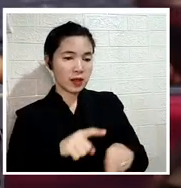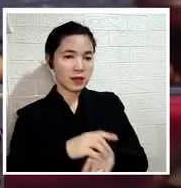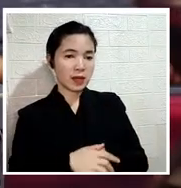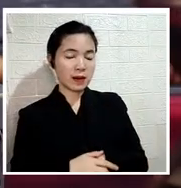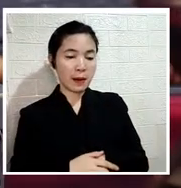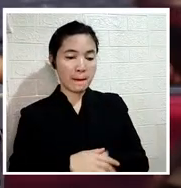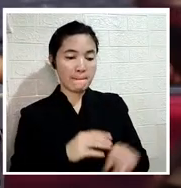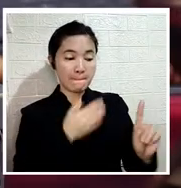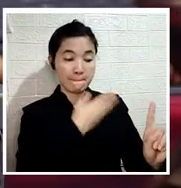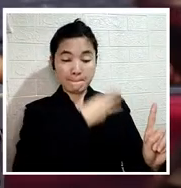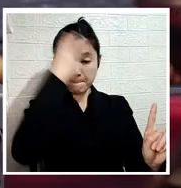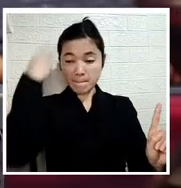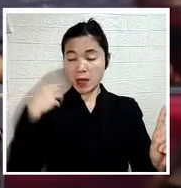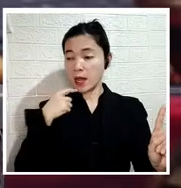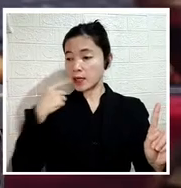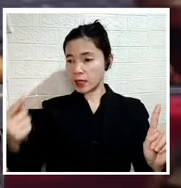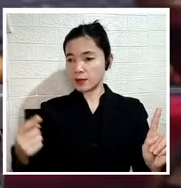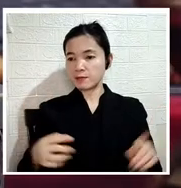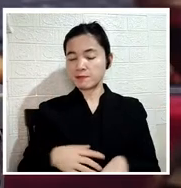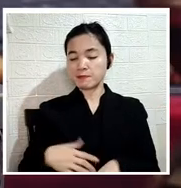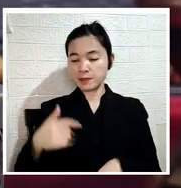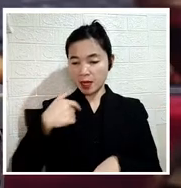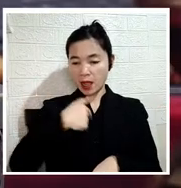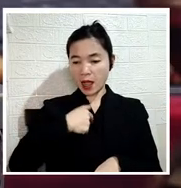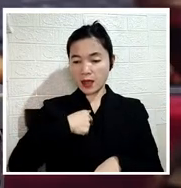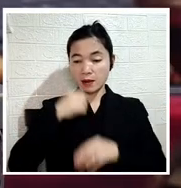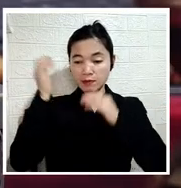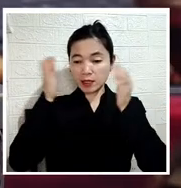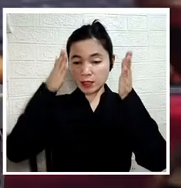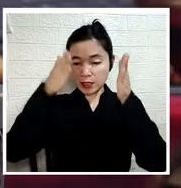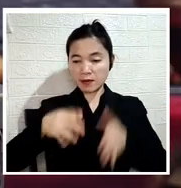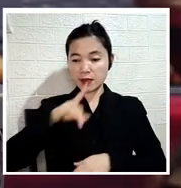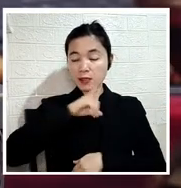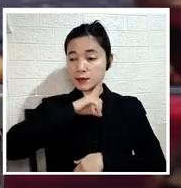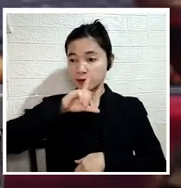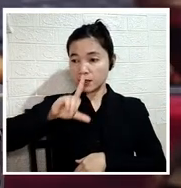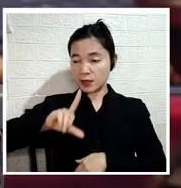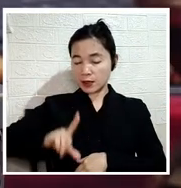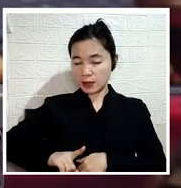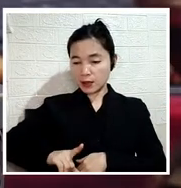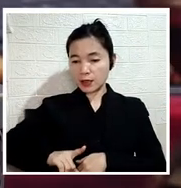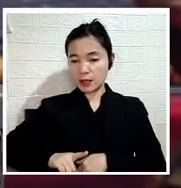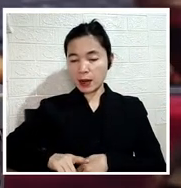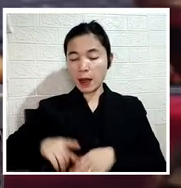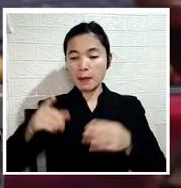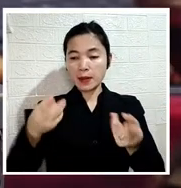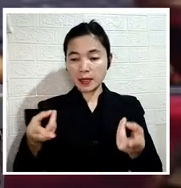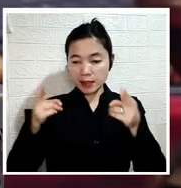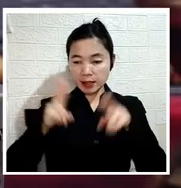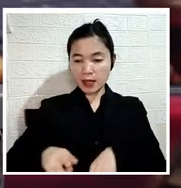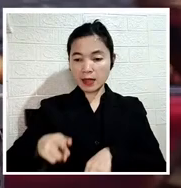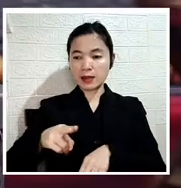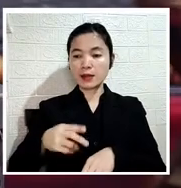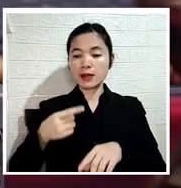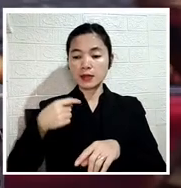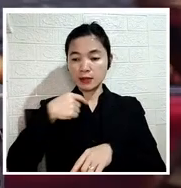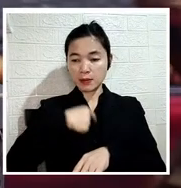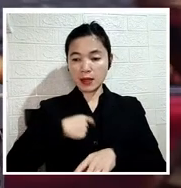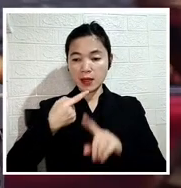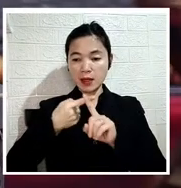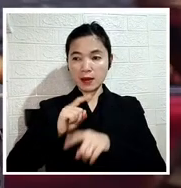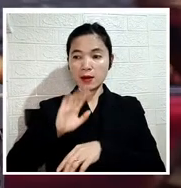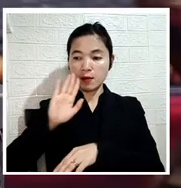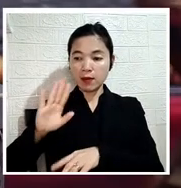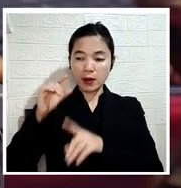said, Behold, I am the handmaid of the Lord. May it be done to me according to your